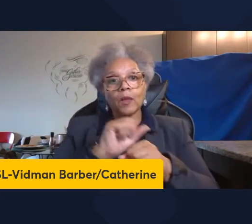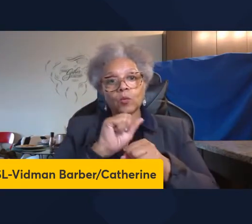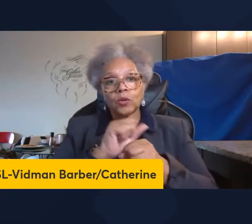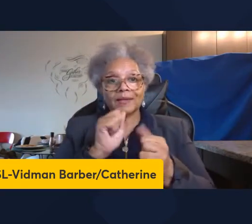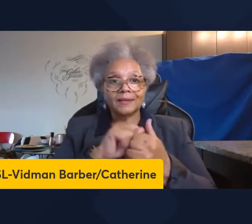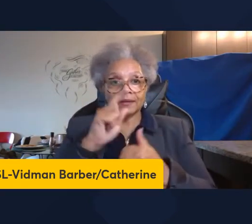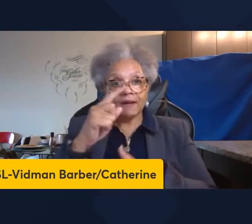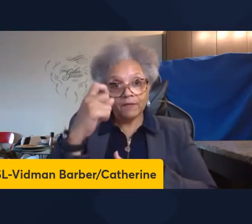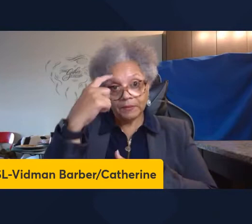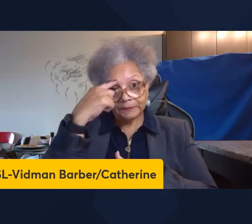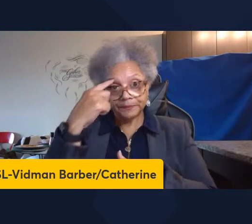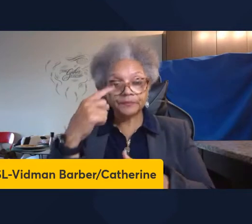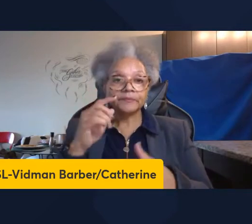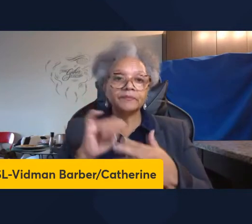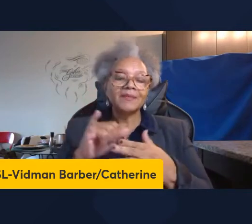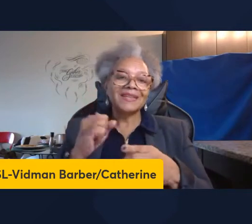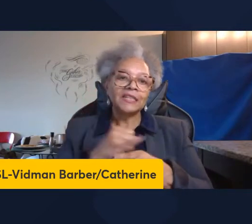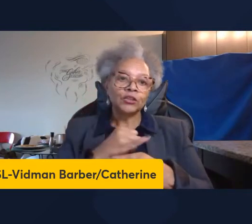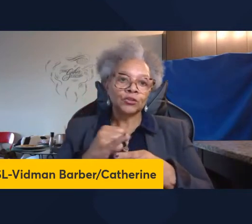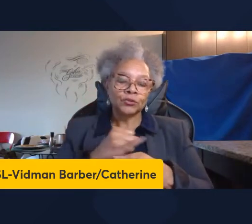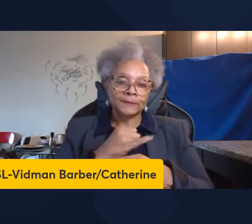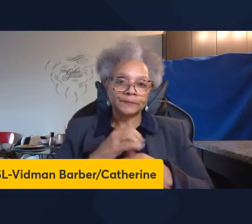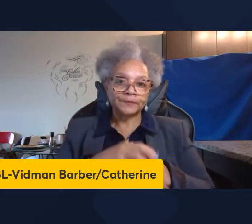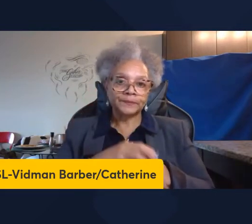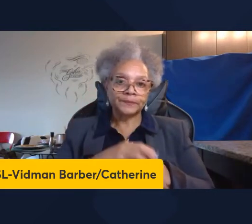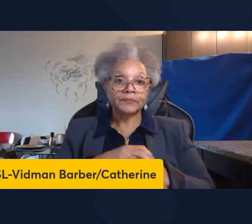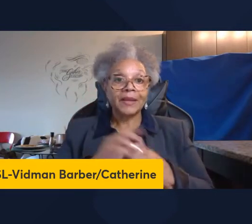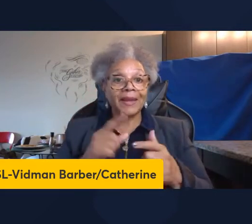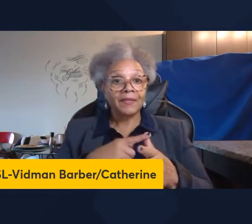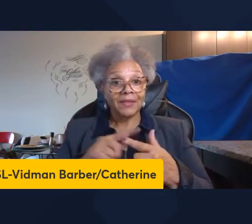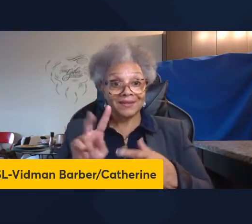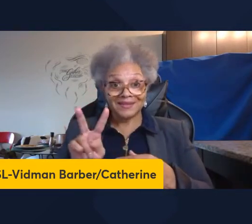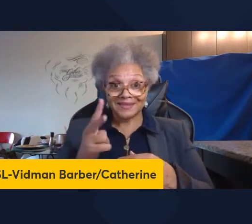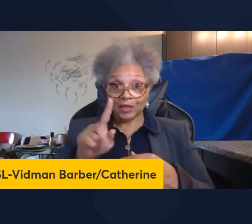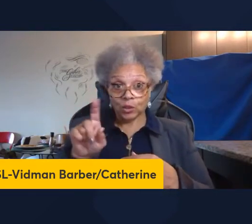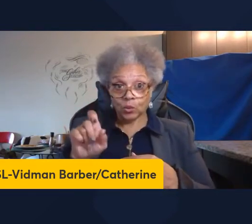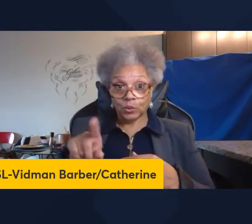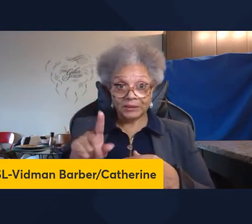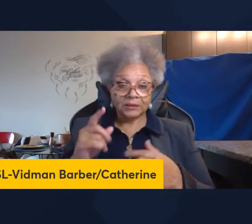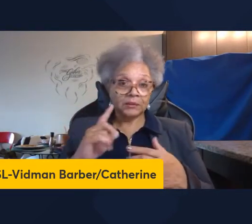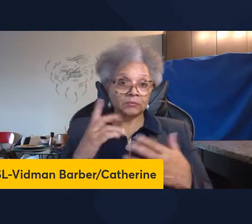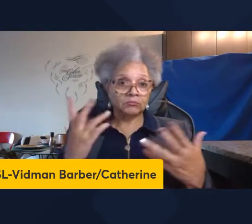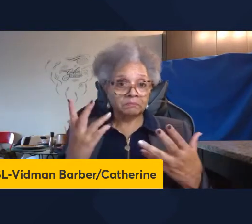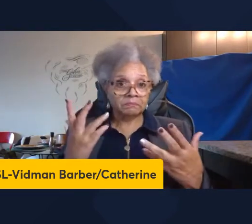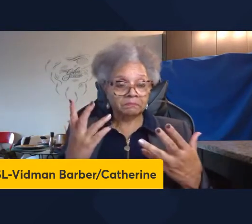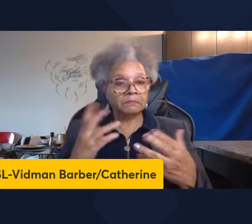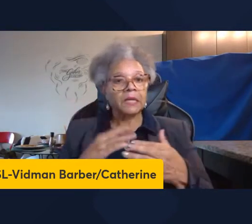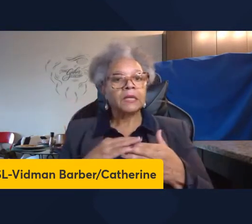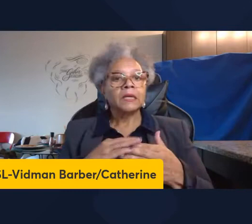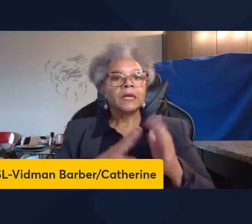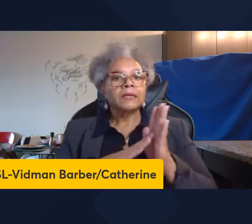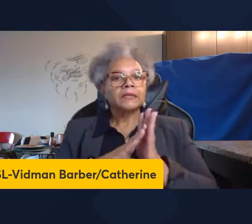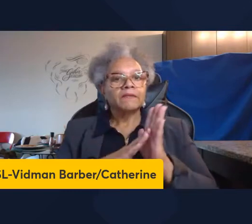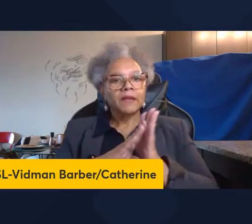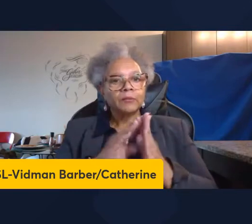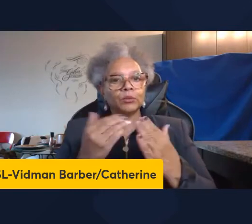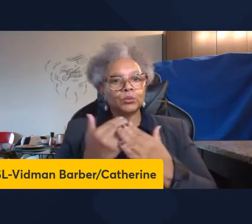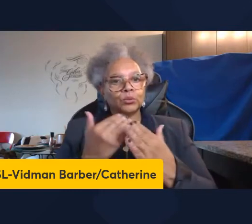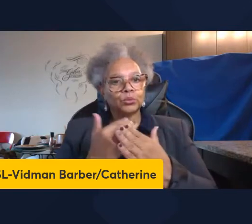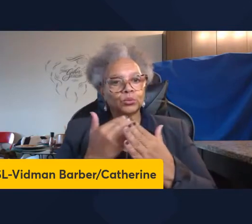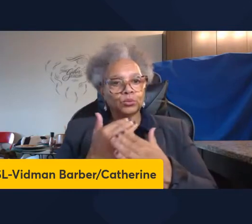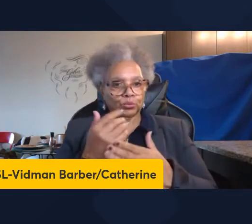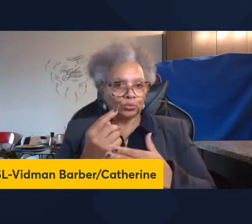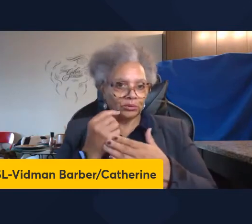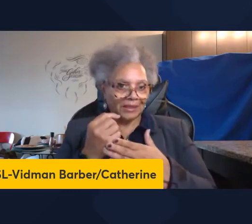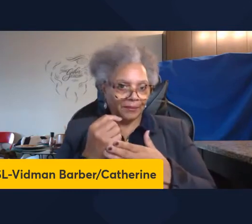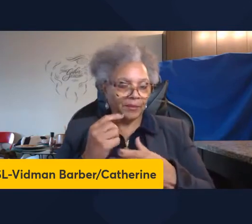government and in industry. And then the second question is really about developing new therapies. And one thing